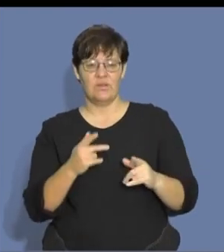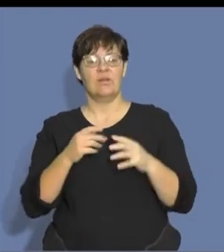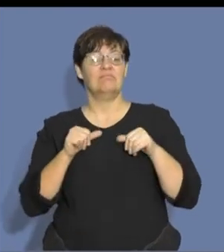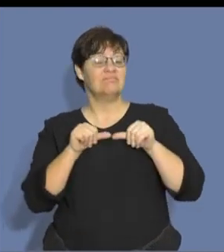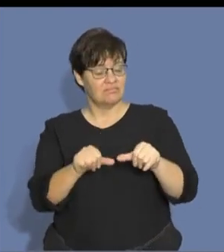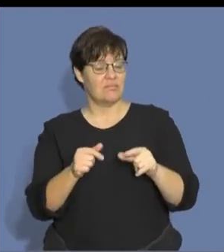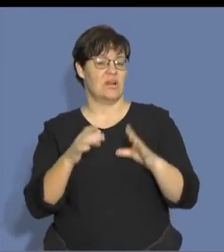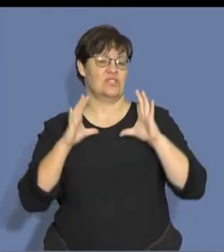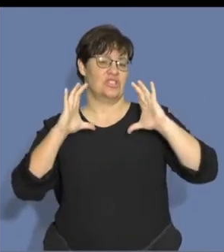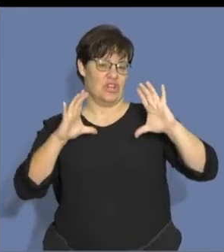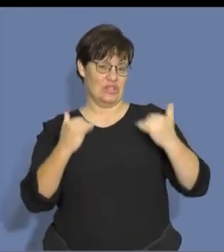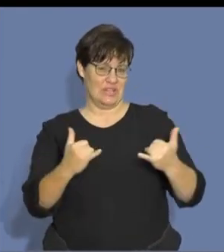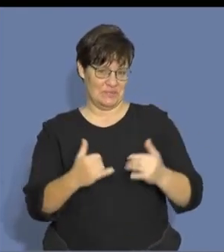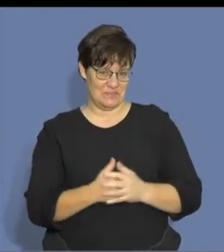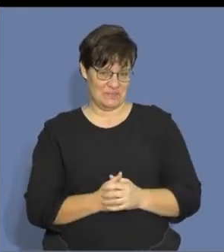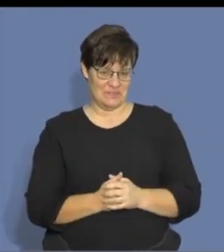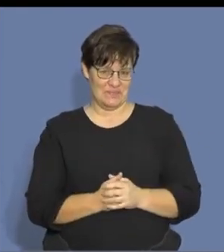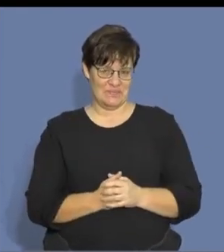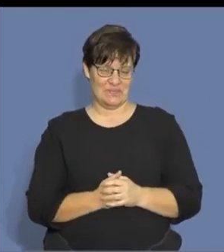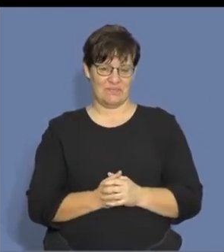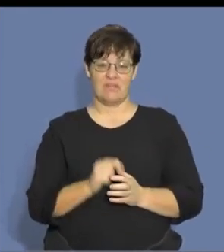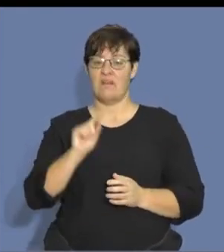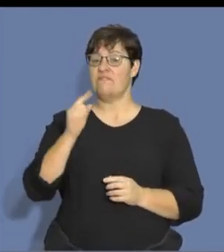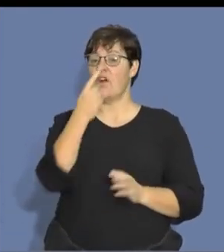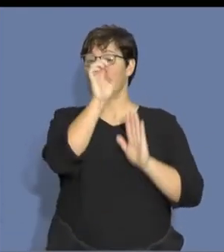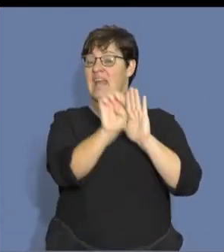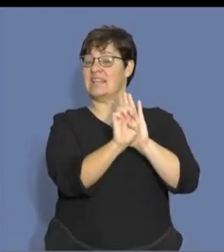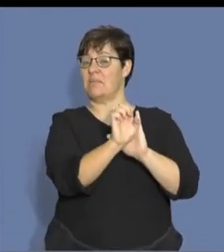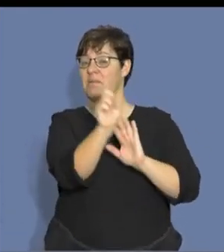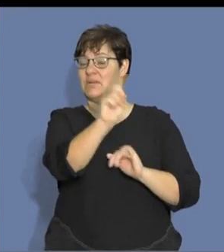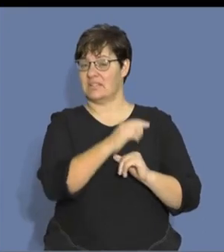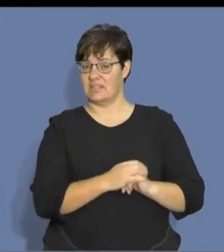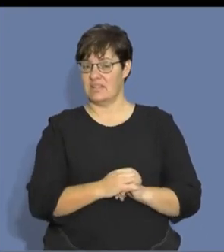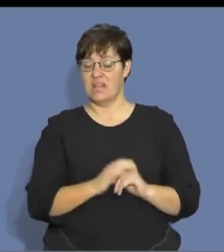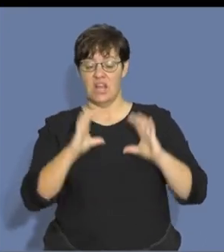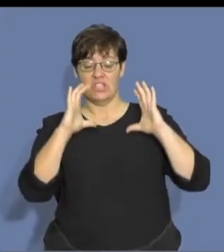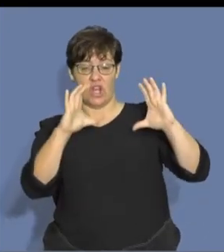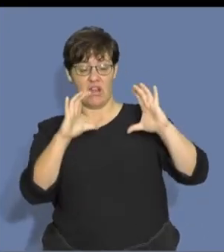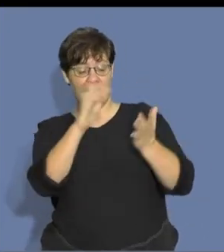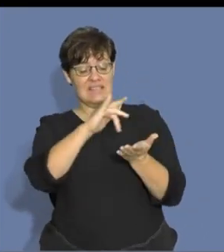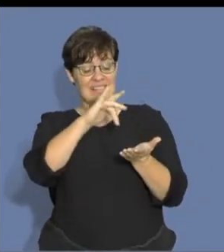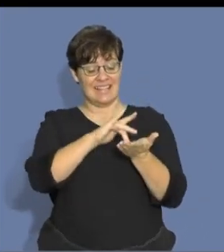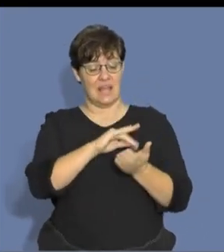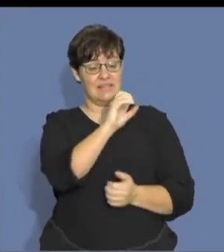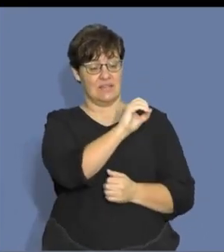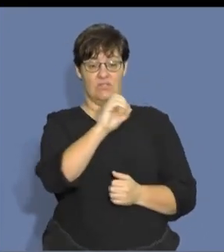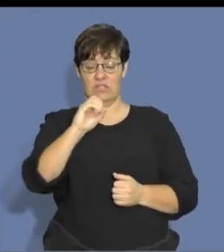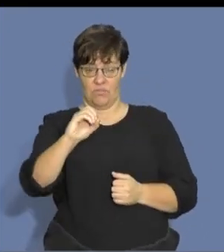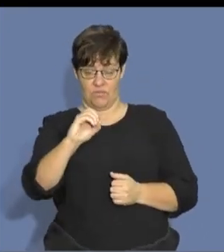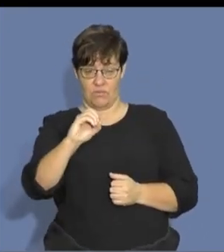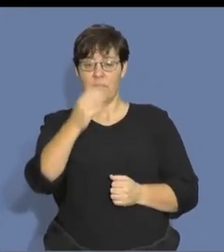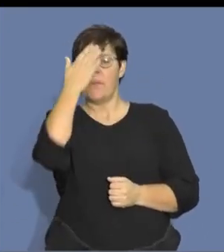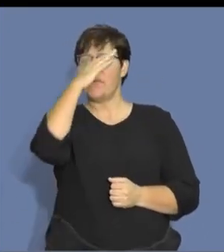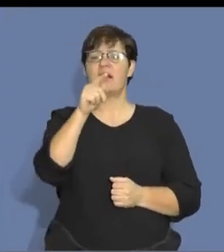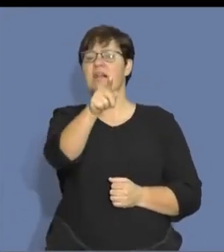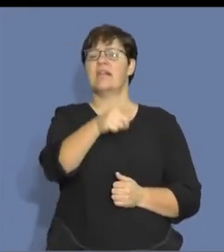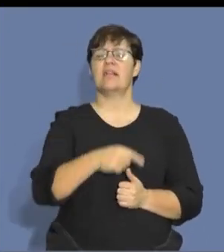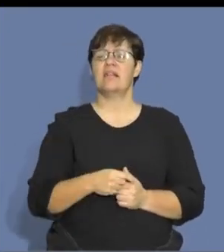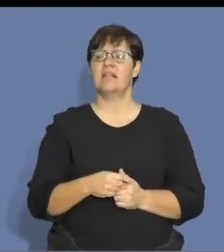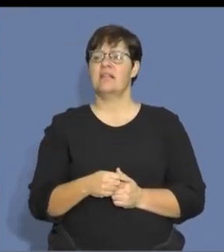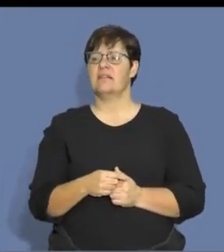we were talking about. So here's our first example. It says a circle with center 0, 0, and so I know that